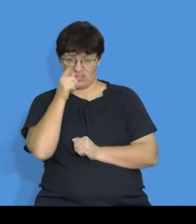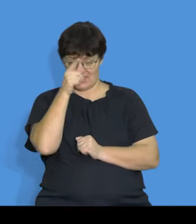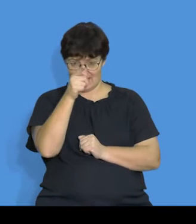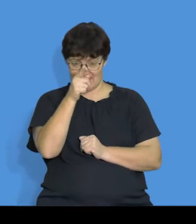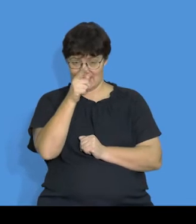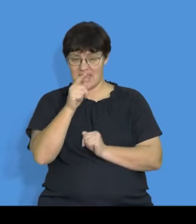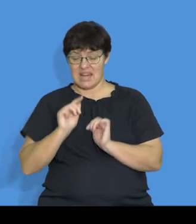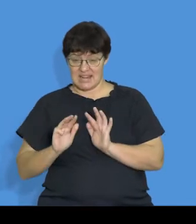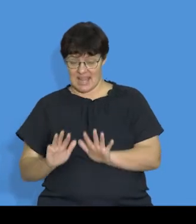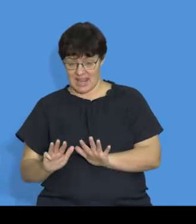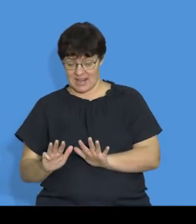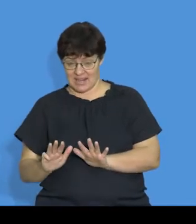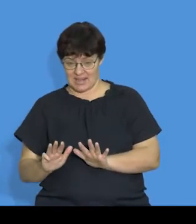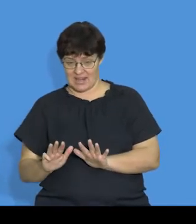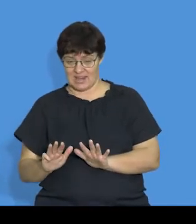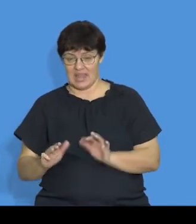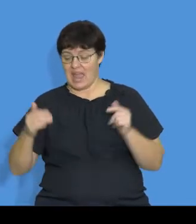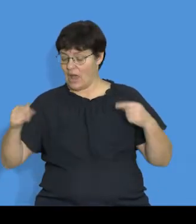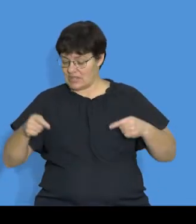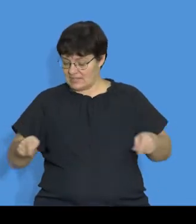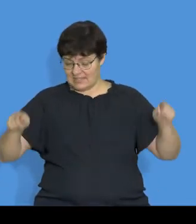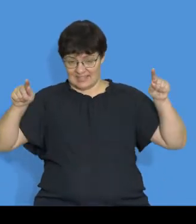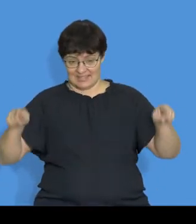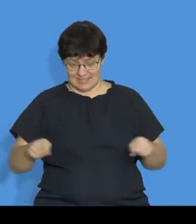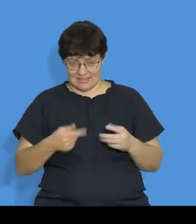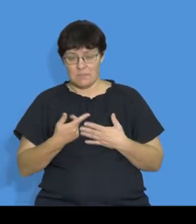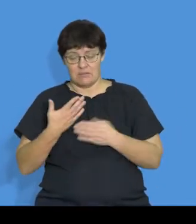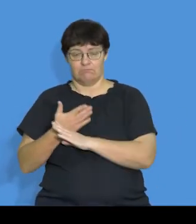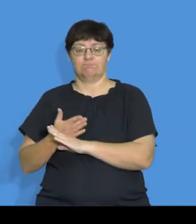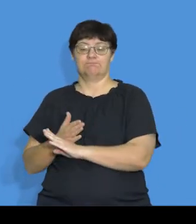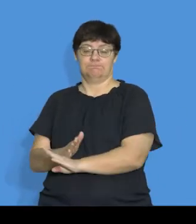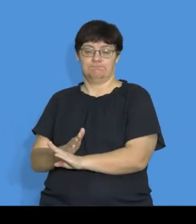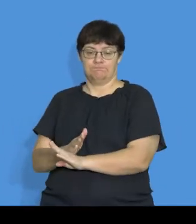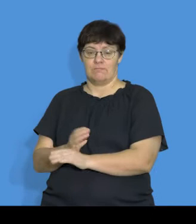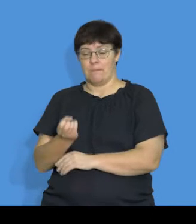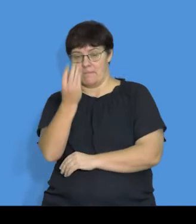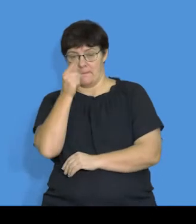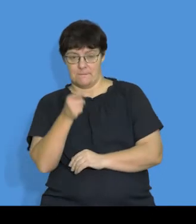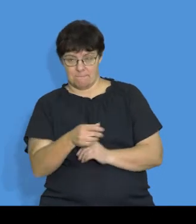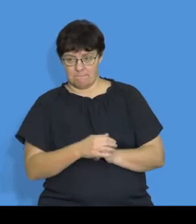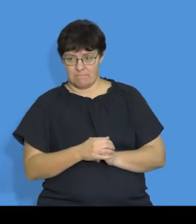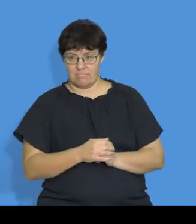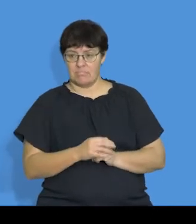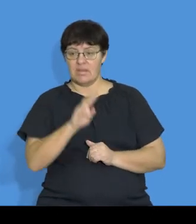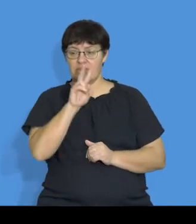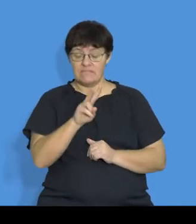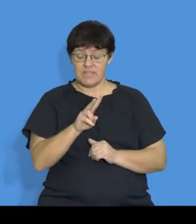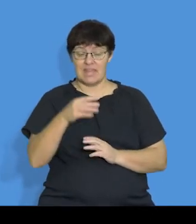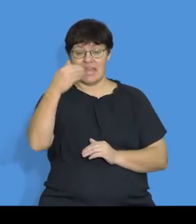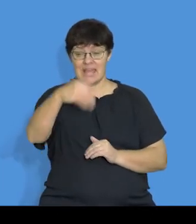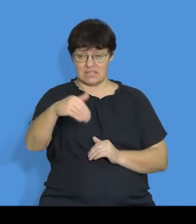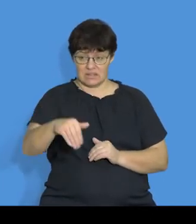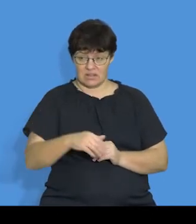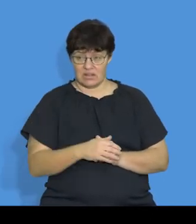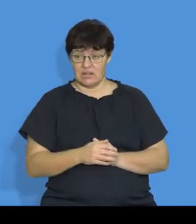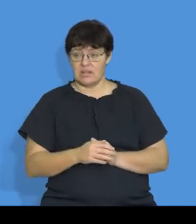is actually outside the circuit, which has to do with the resistance of the light bulb. So V external or external voltage is